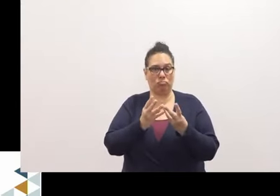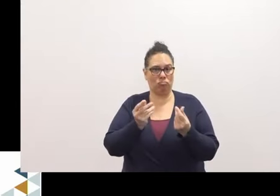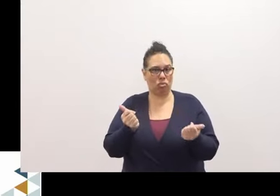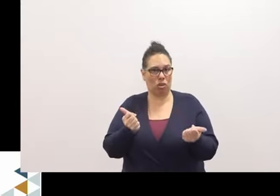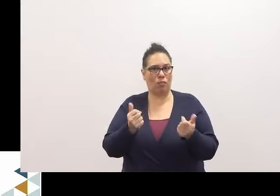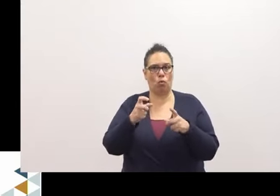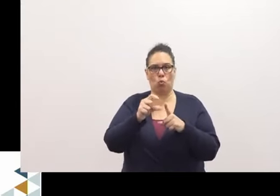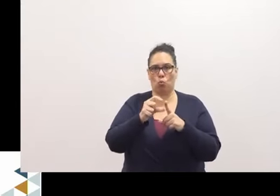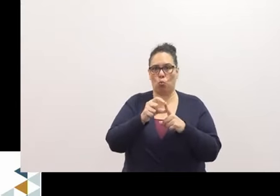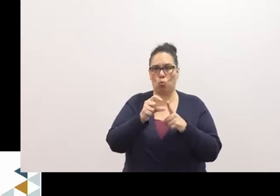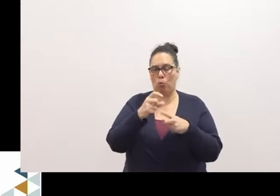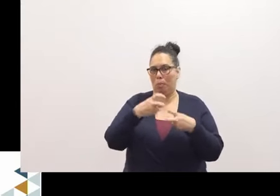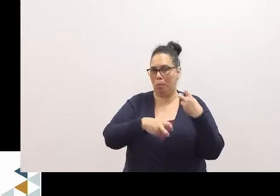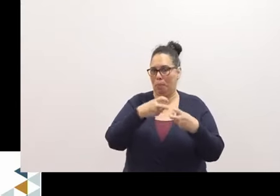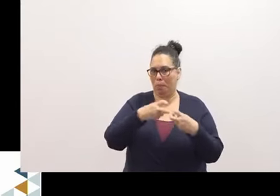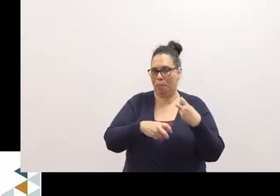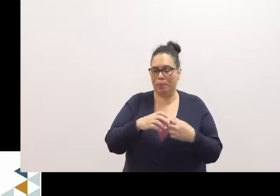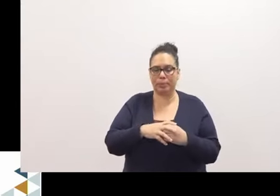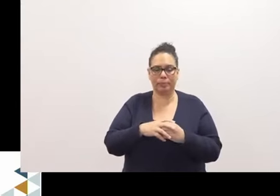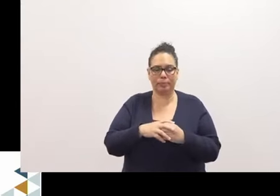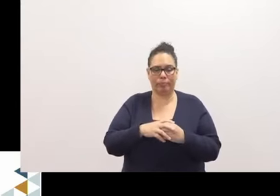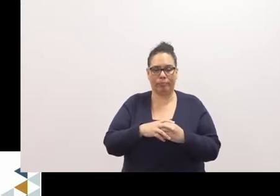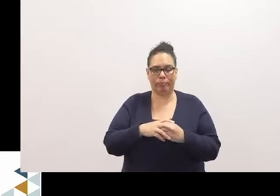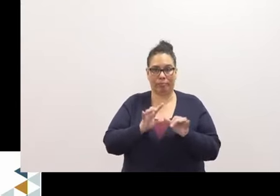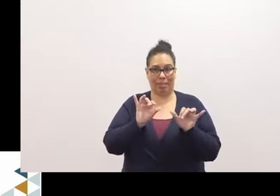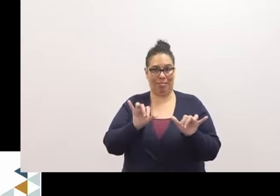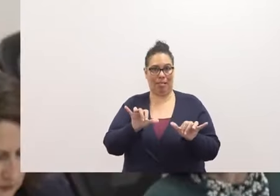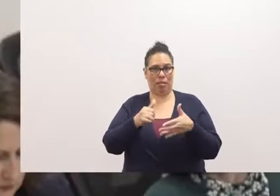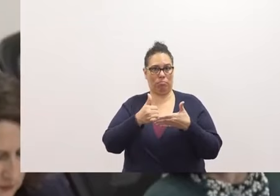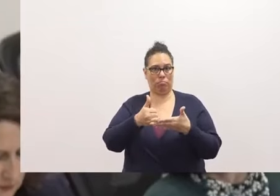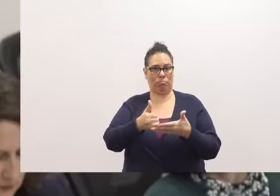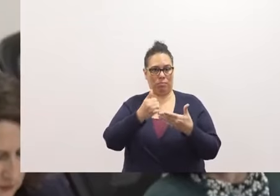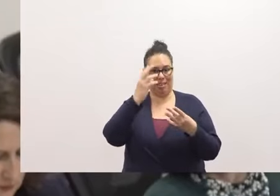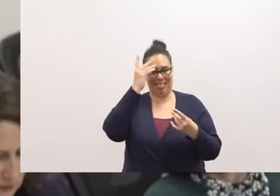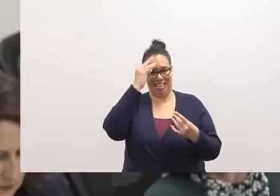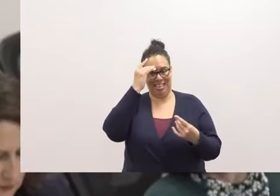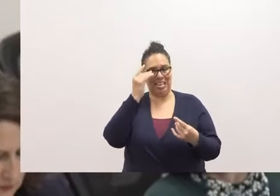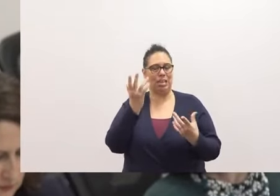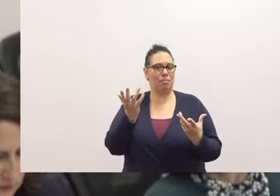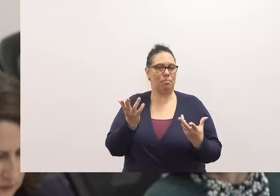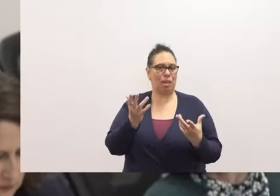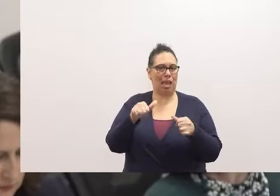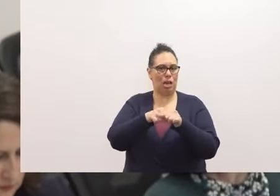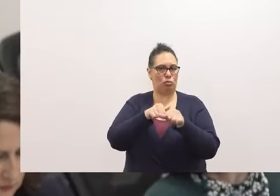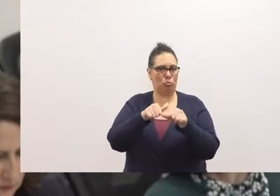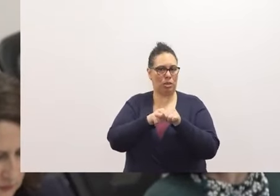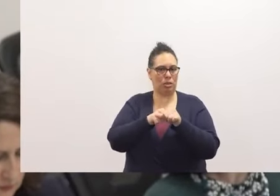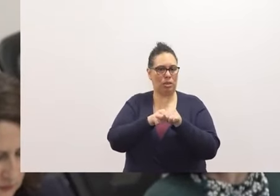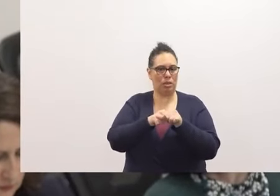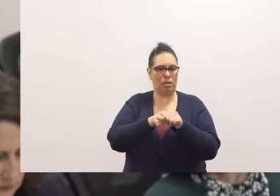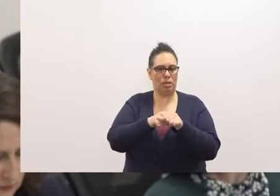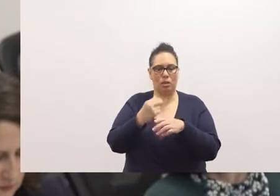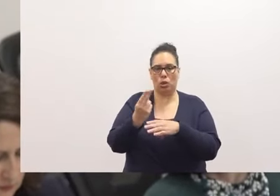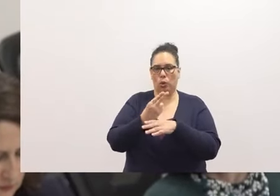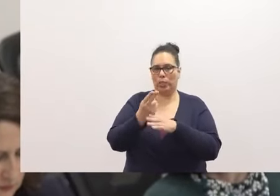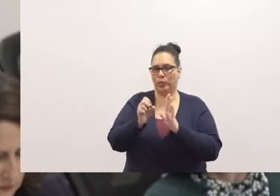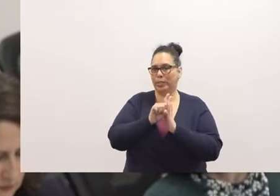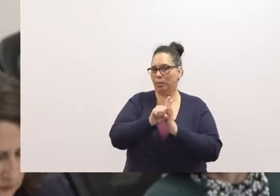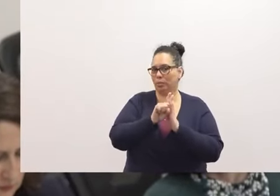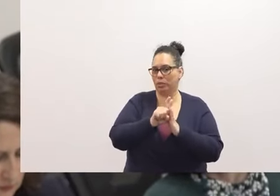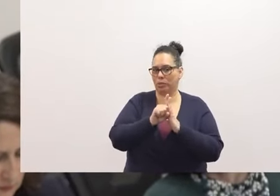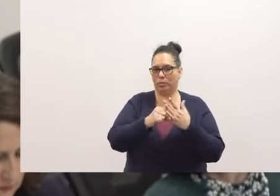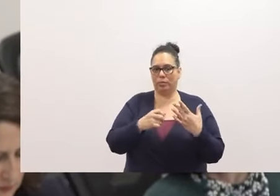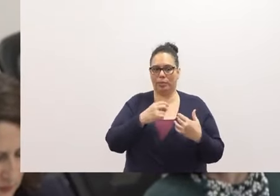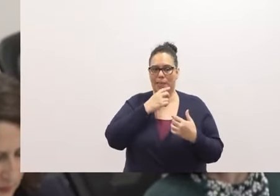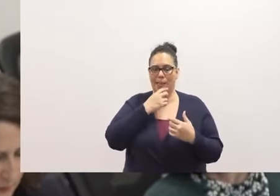word problems. So that helps us think about algebra. When we think of algebra, we use symbols, so it's